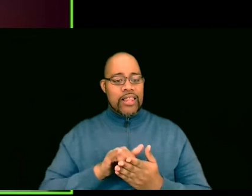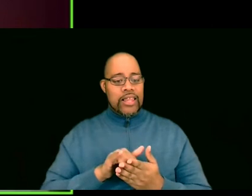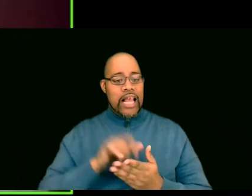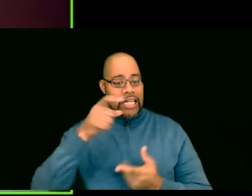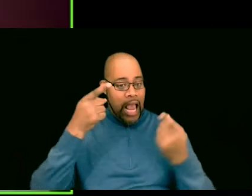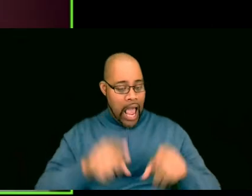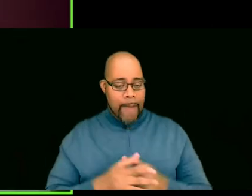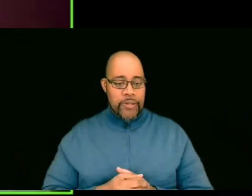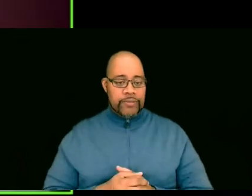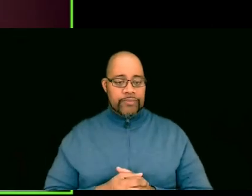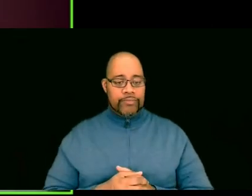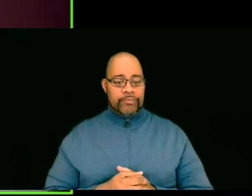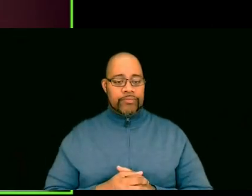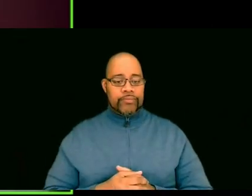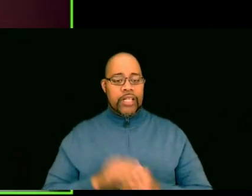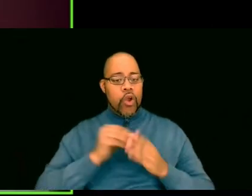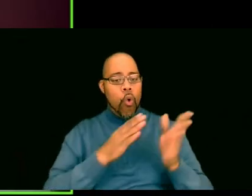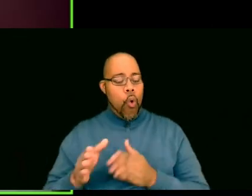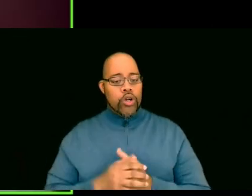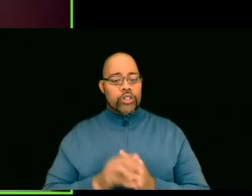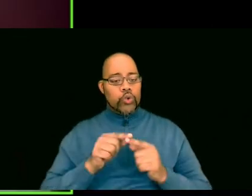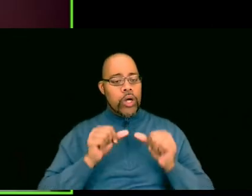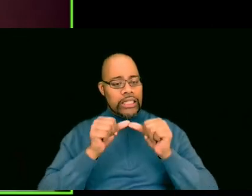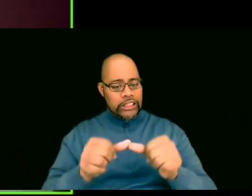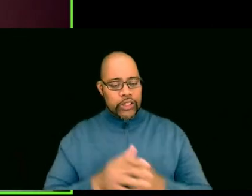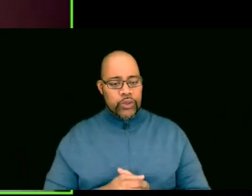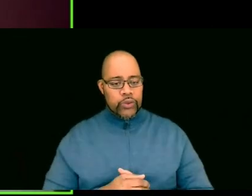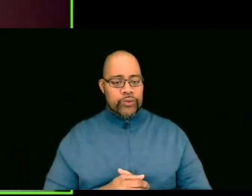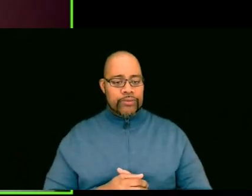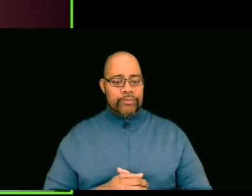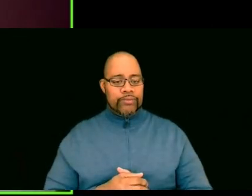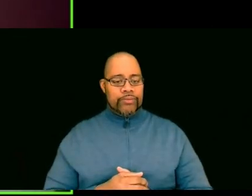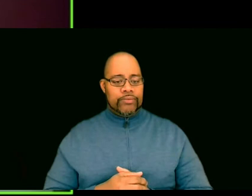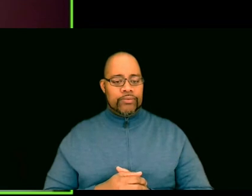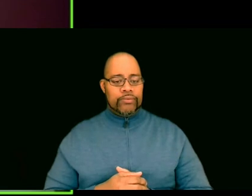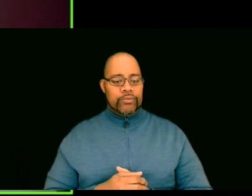that need to happen in order to